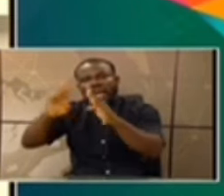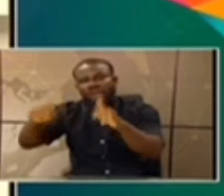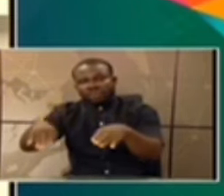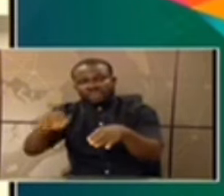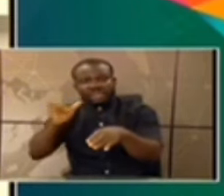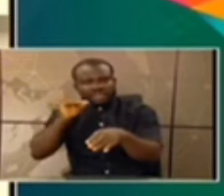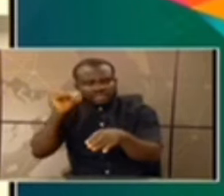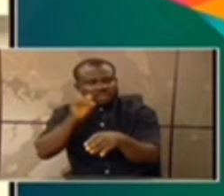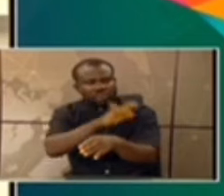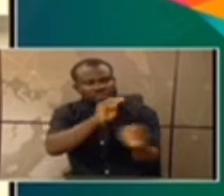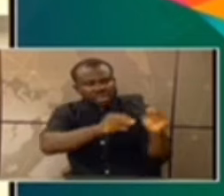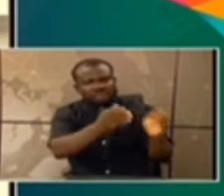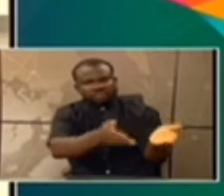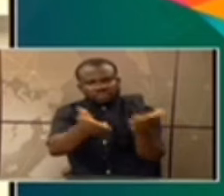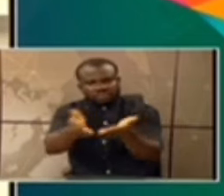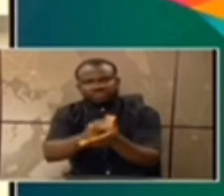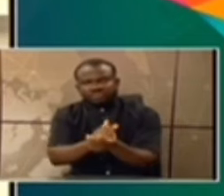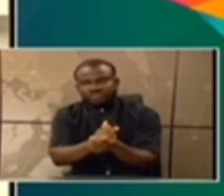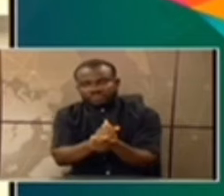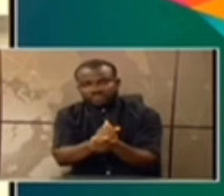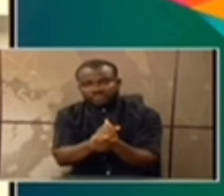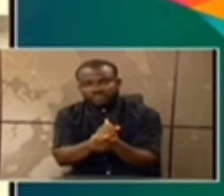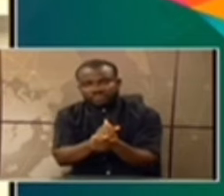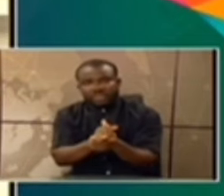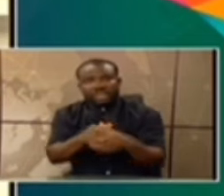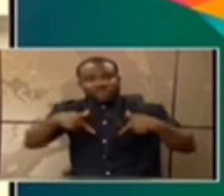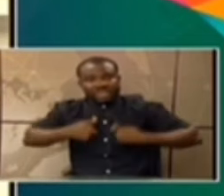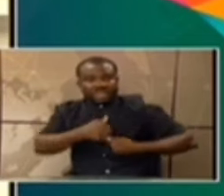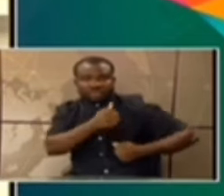Any two politicians in receive information no.